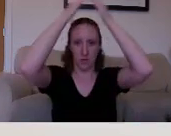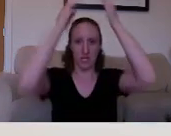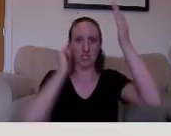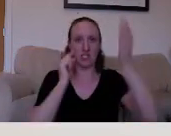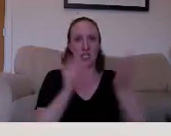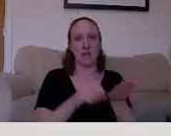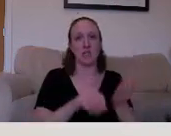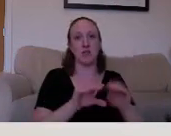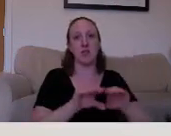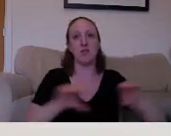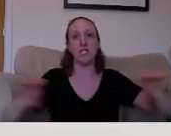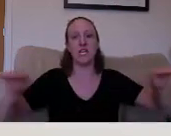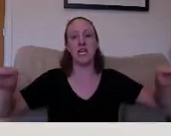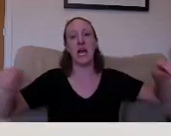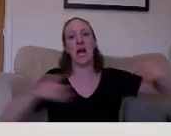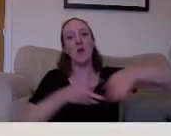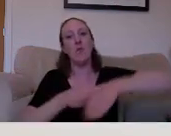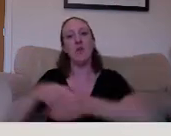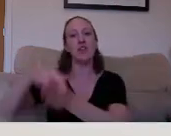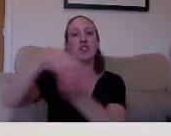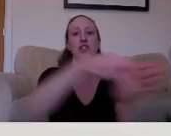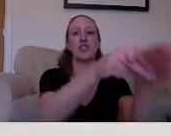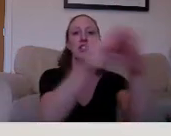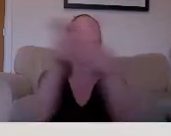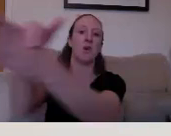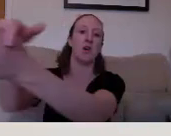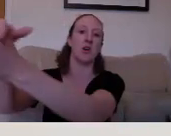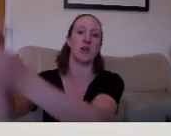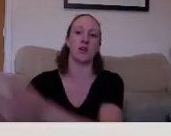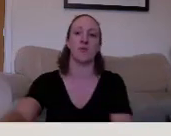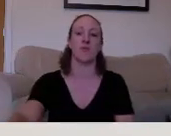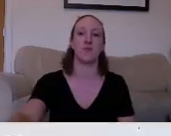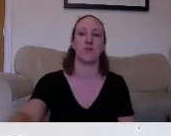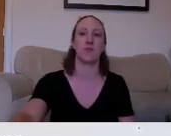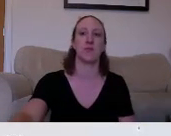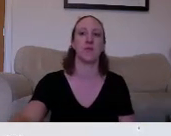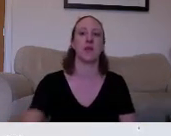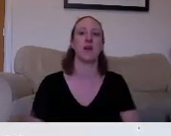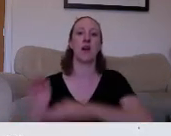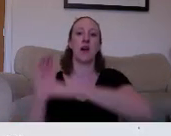The witch tapped the broomstick and whoosh, they were gone.